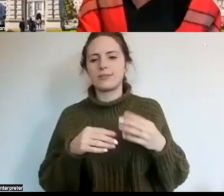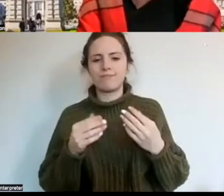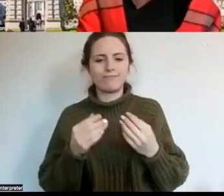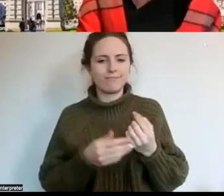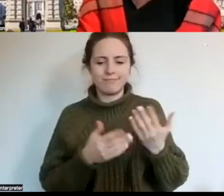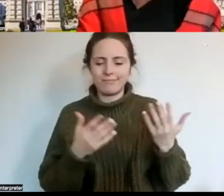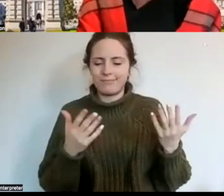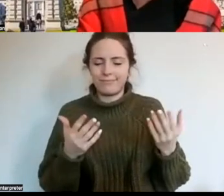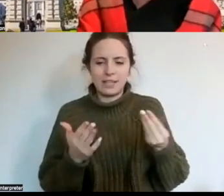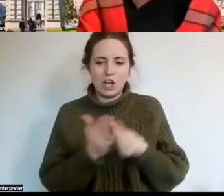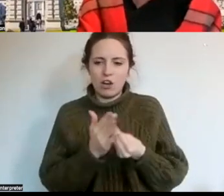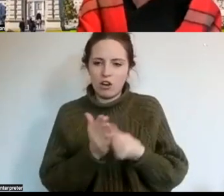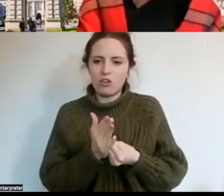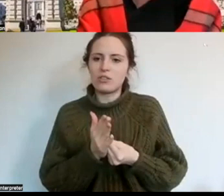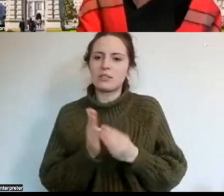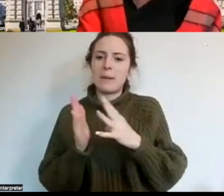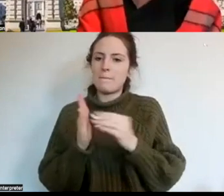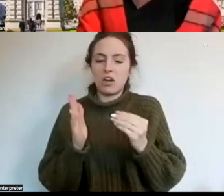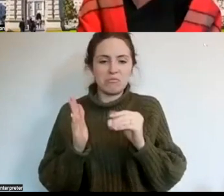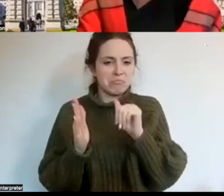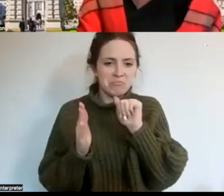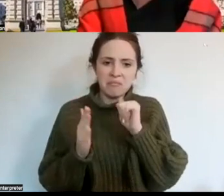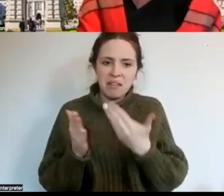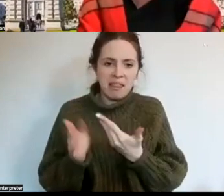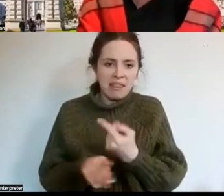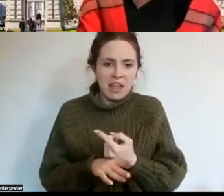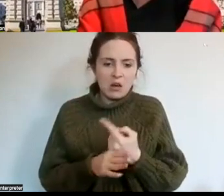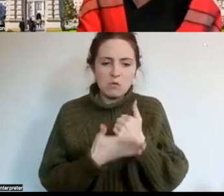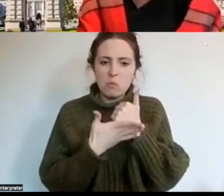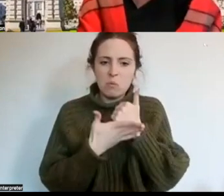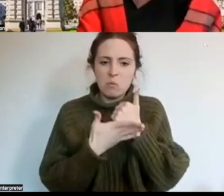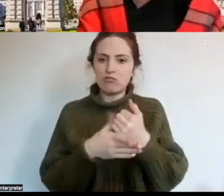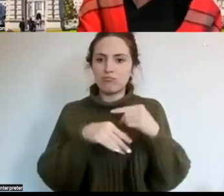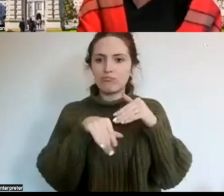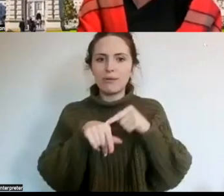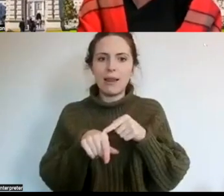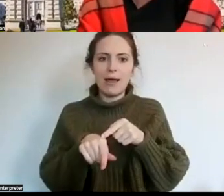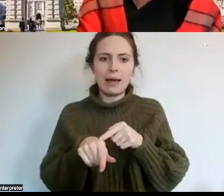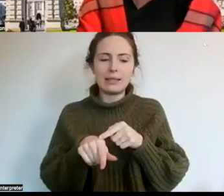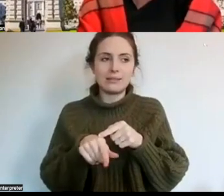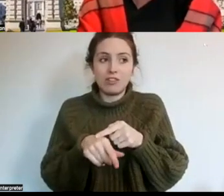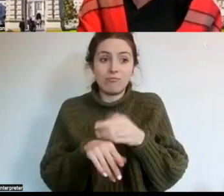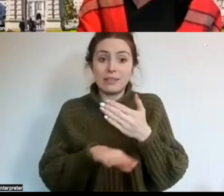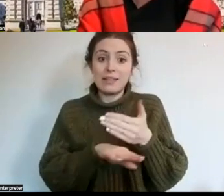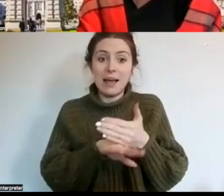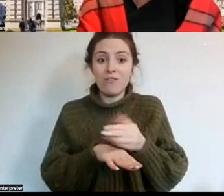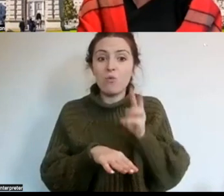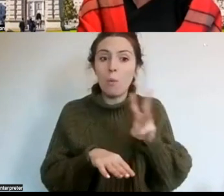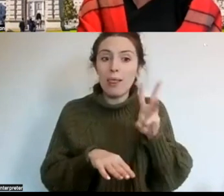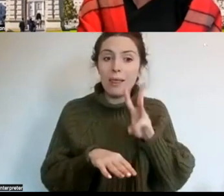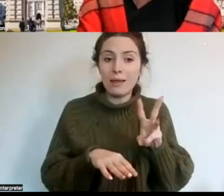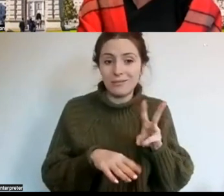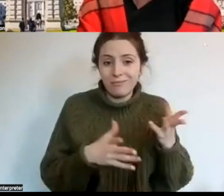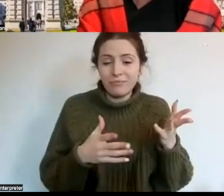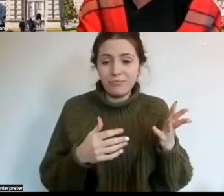costing model there to actually support it. So they were relying an awful lot on the goodwill of the staff. Staff